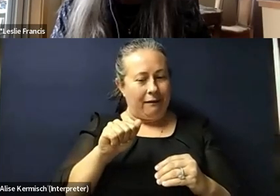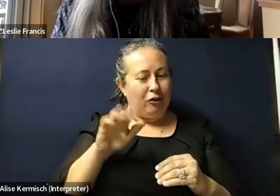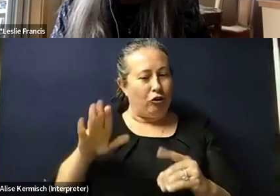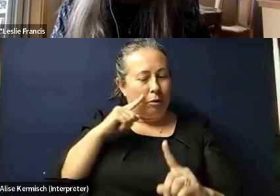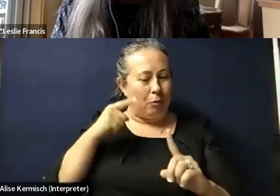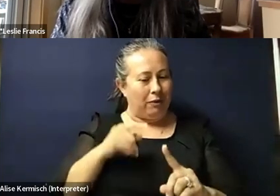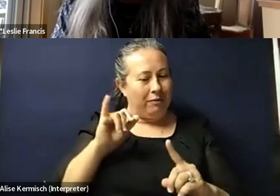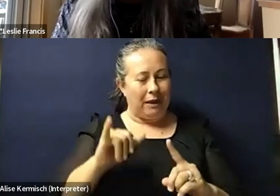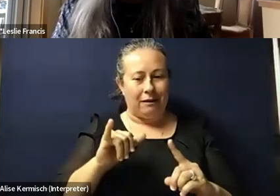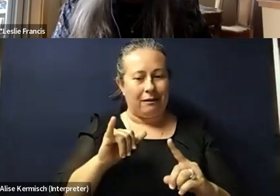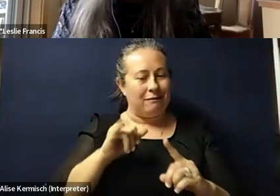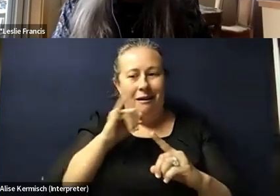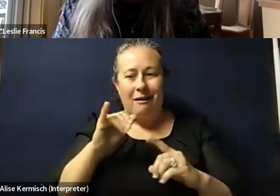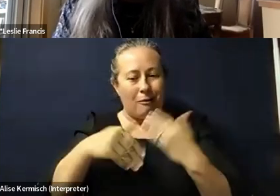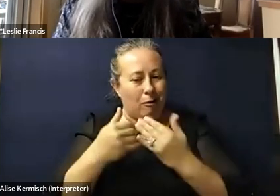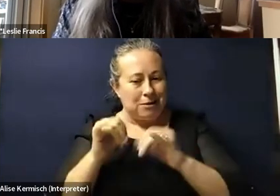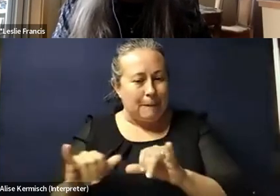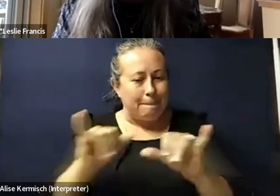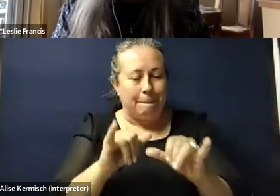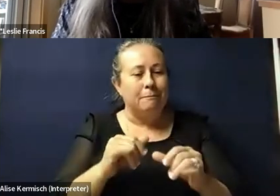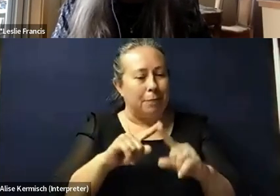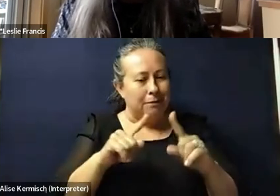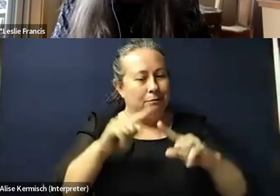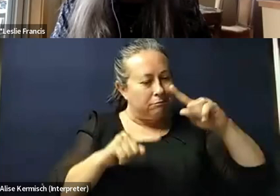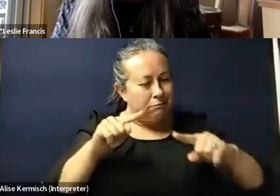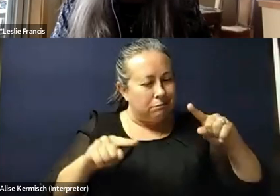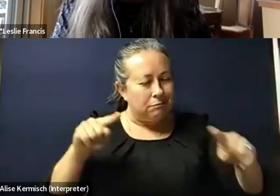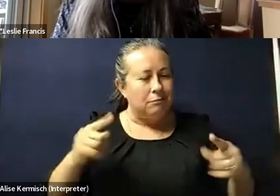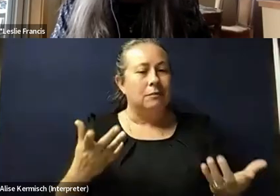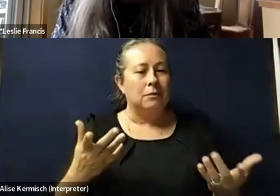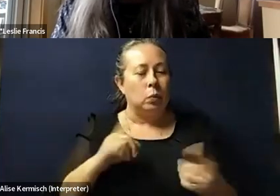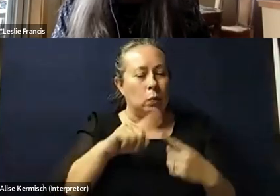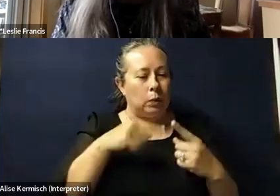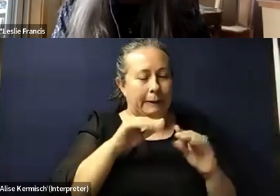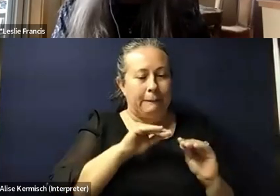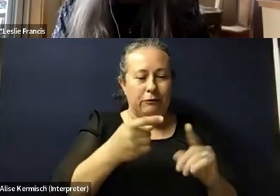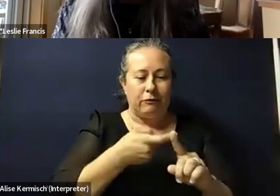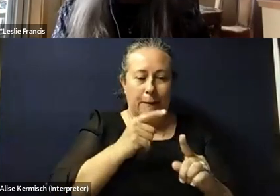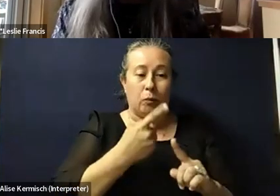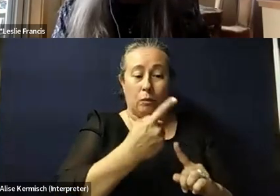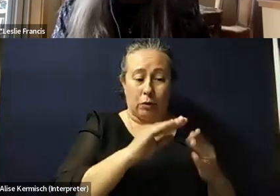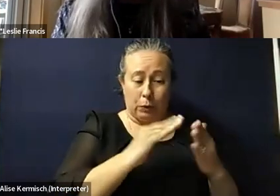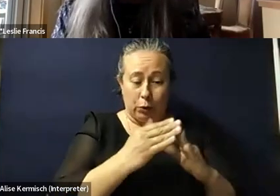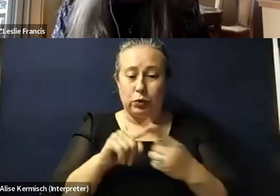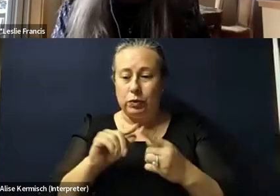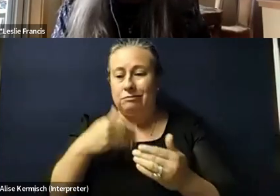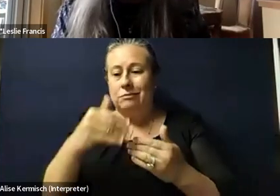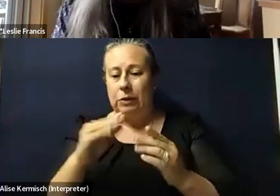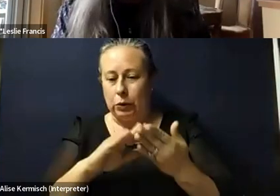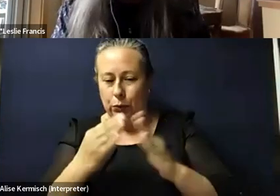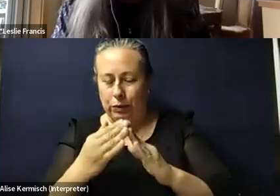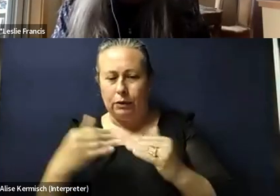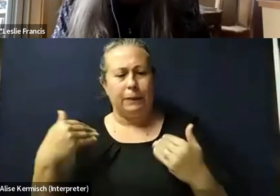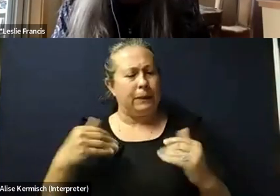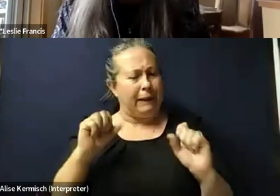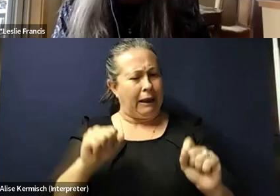know, the fact that when you move from different, you know, communities, you can get very different